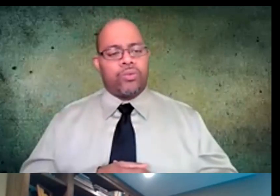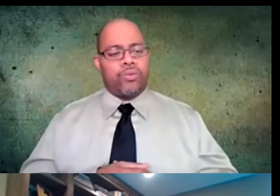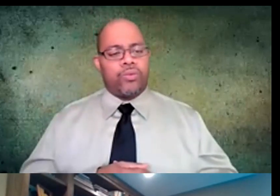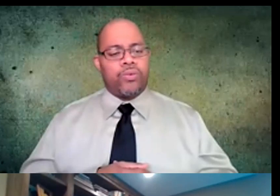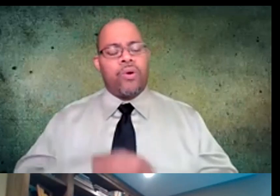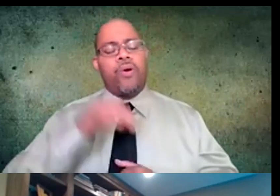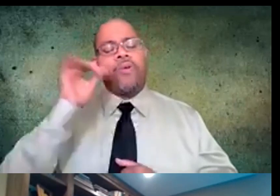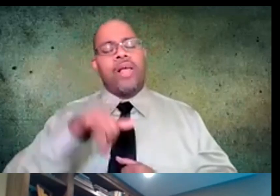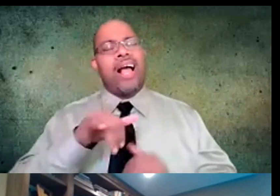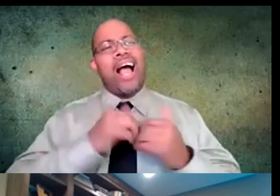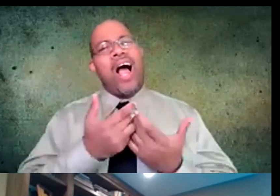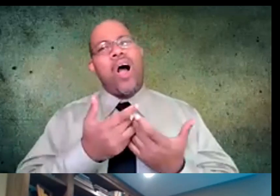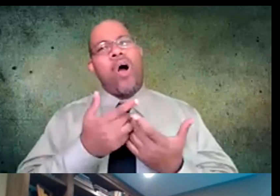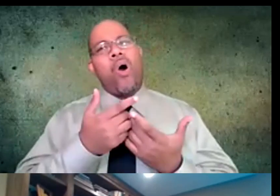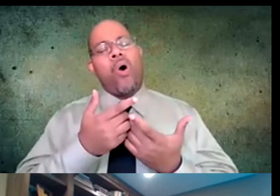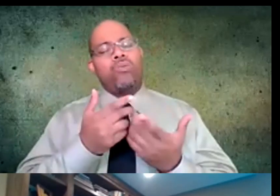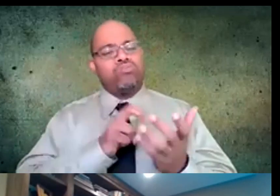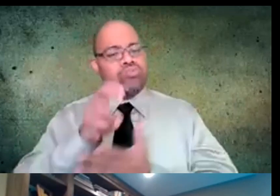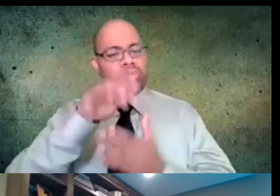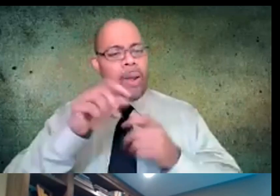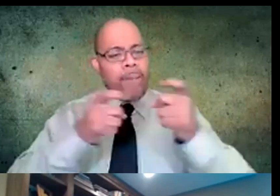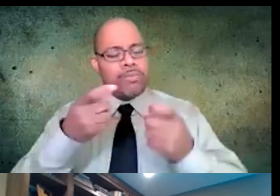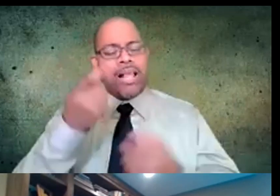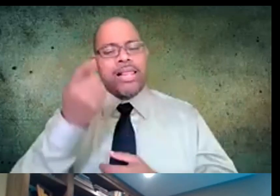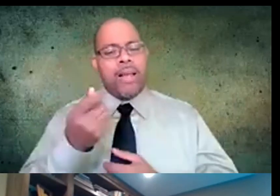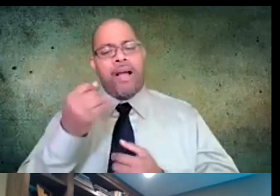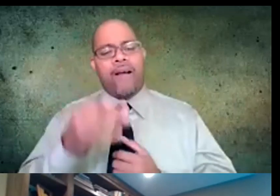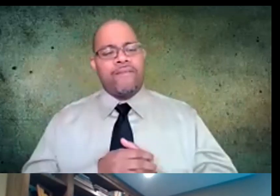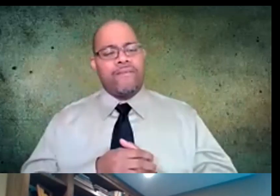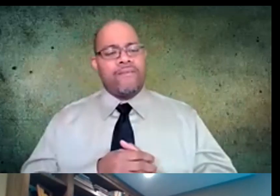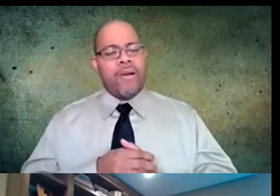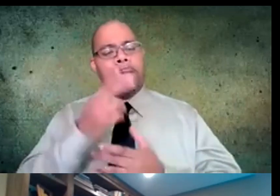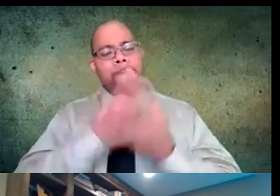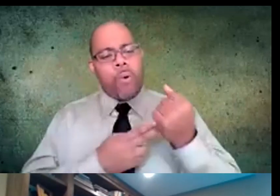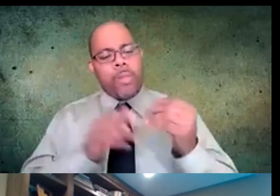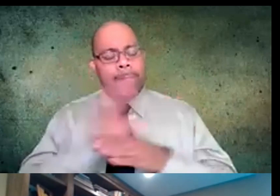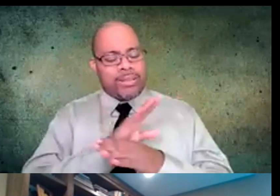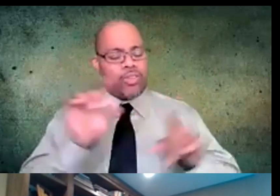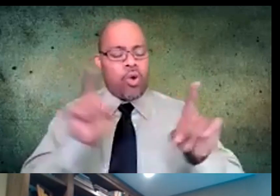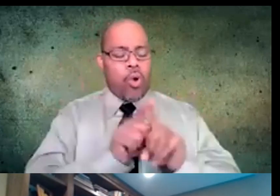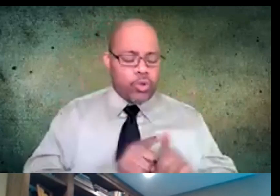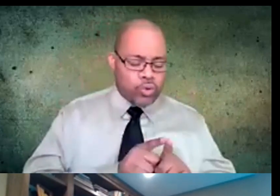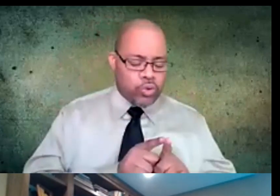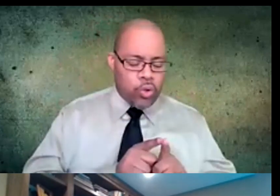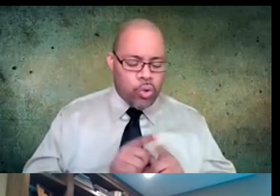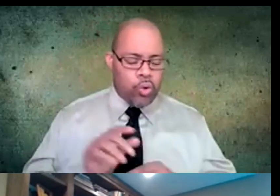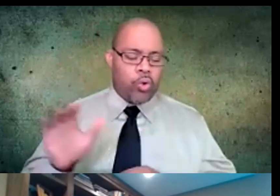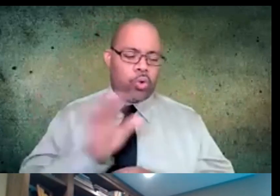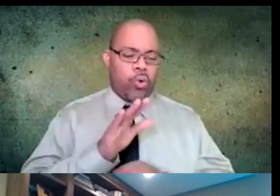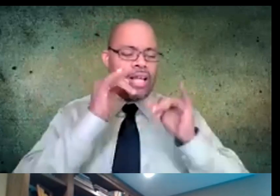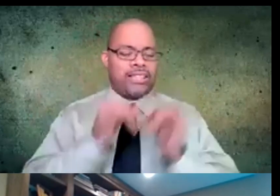this, how do you grow to management? It's a little bit of both the business as well as your